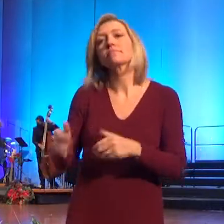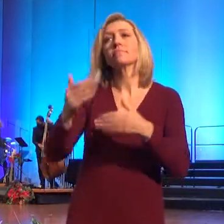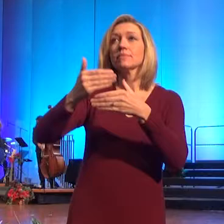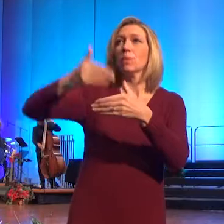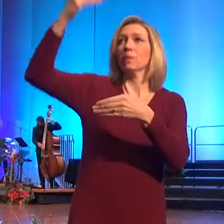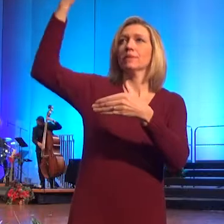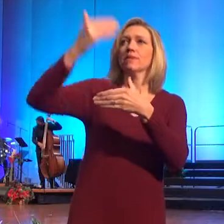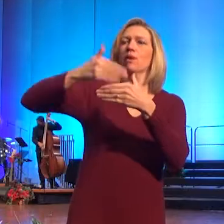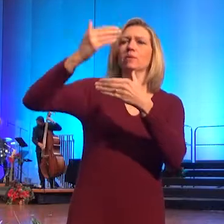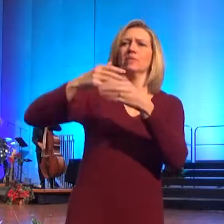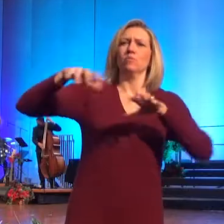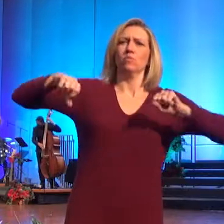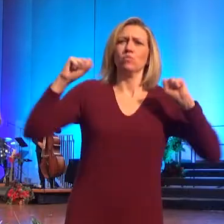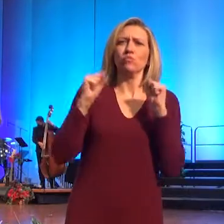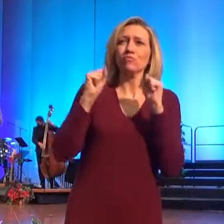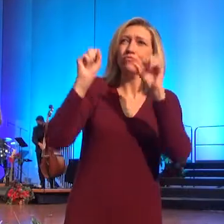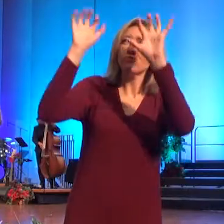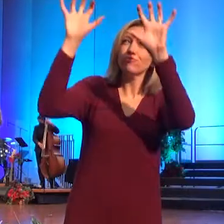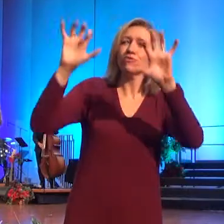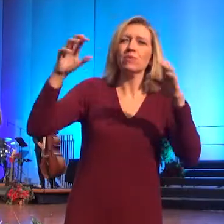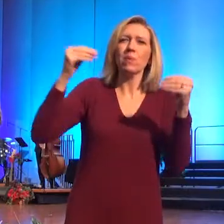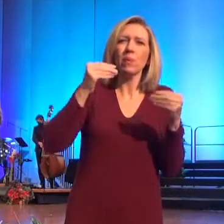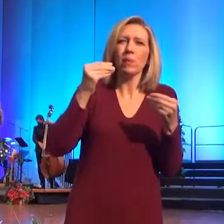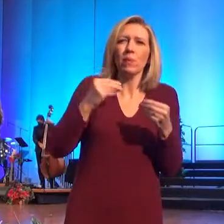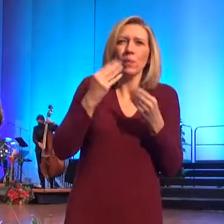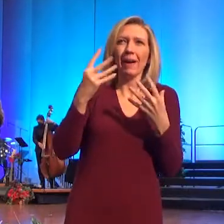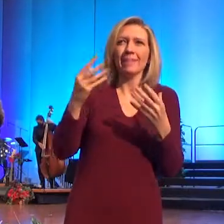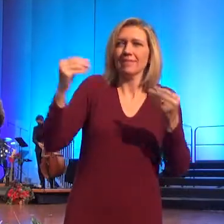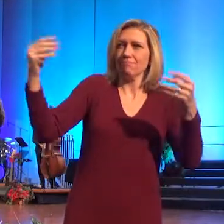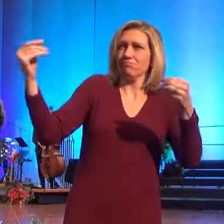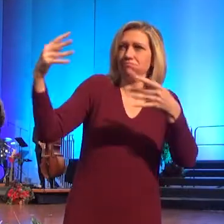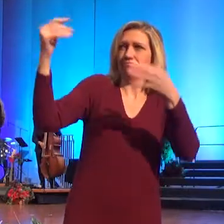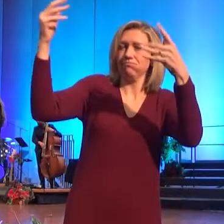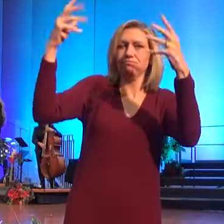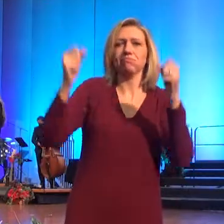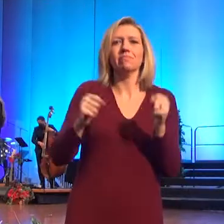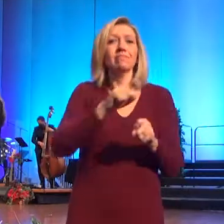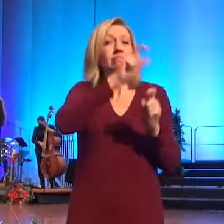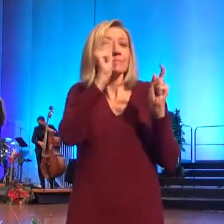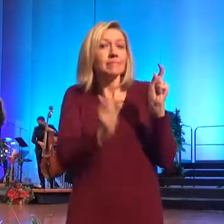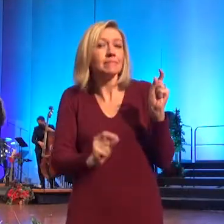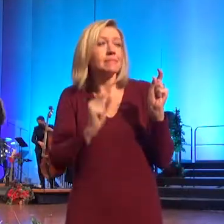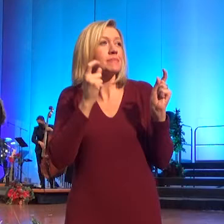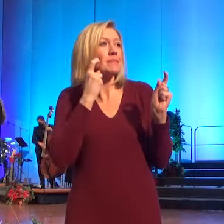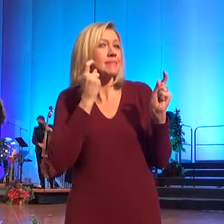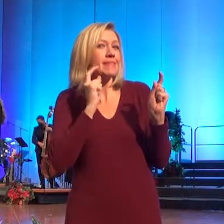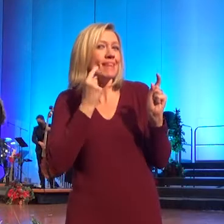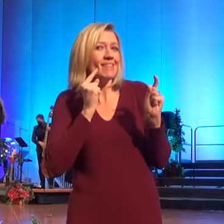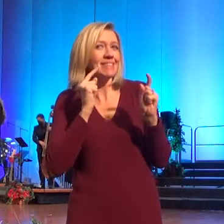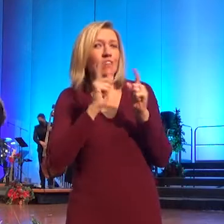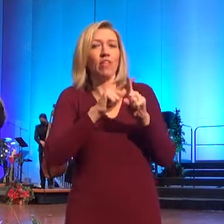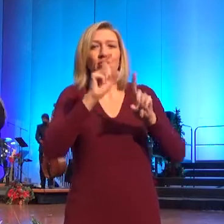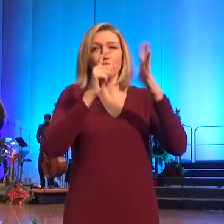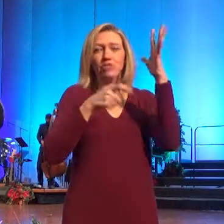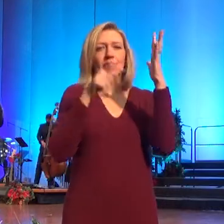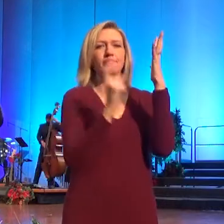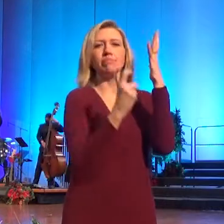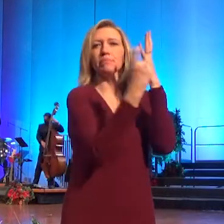Frosted window panes, candles gleaming inside, painted candy canes on a